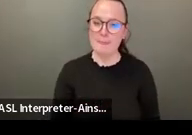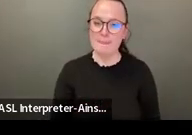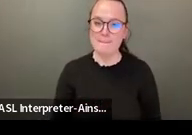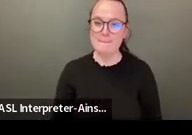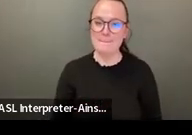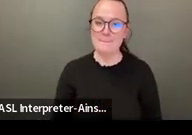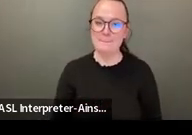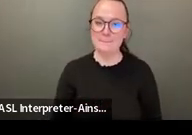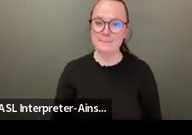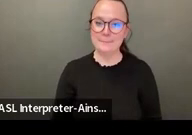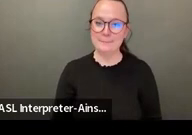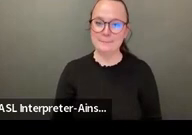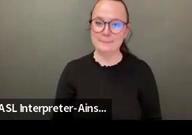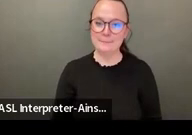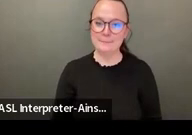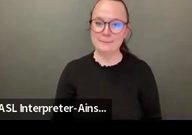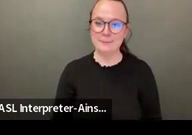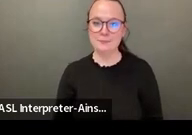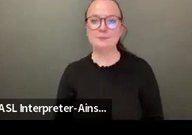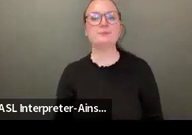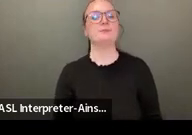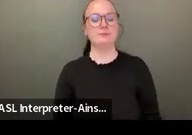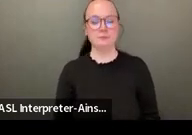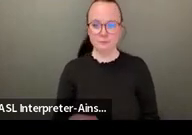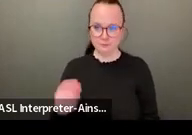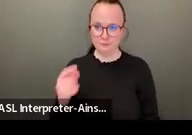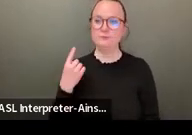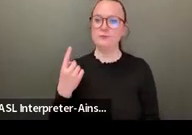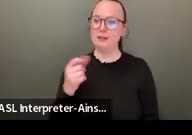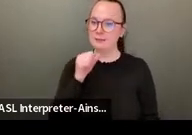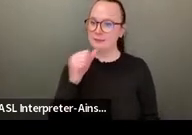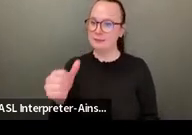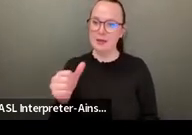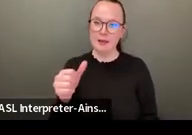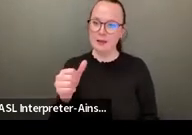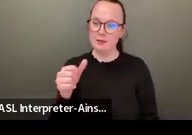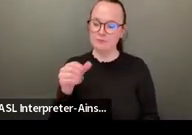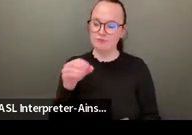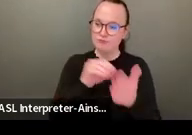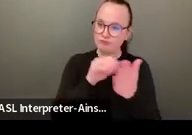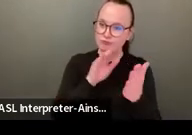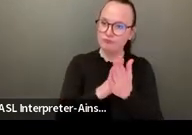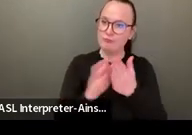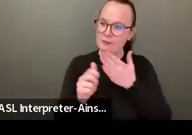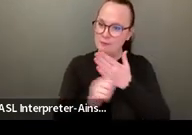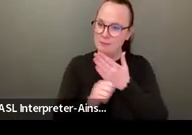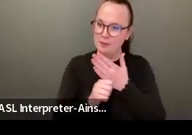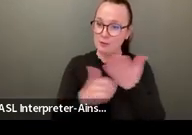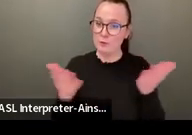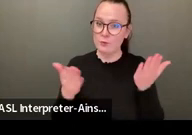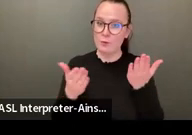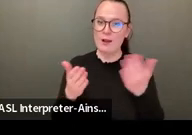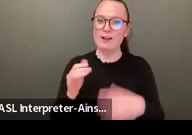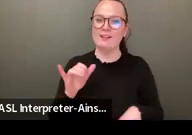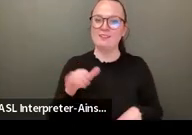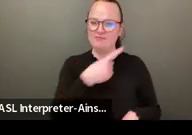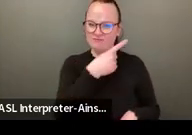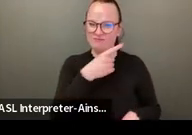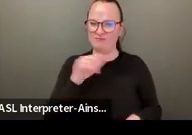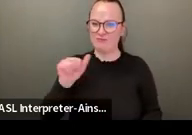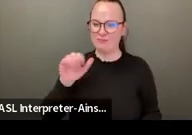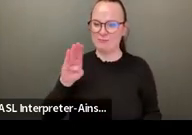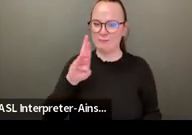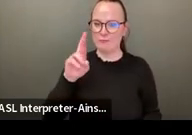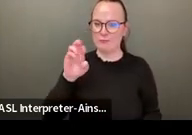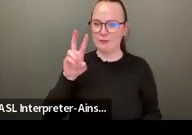Another one that is not listed in the procedural manual is abbreviated day. An abbreviated day